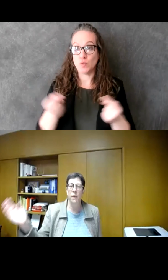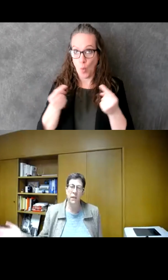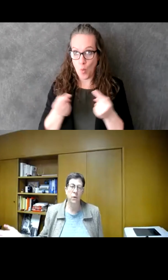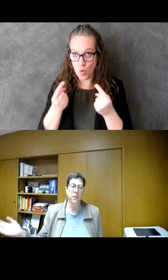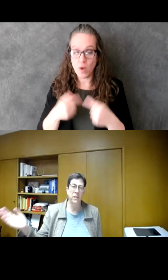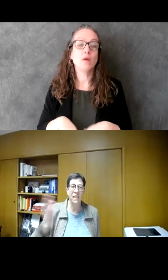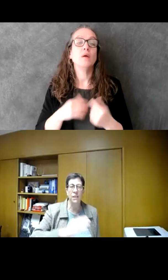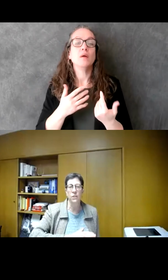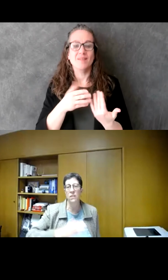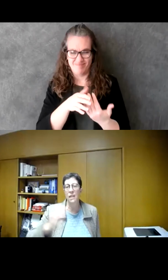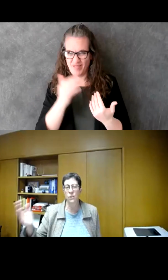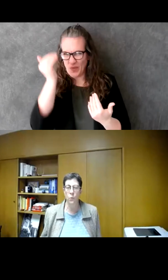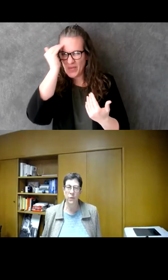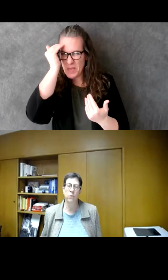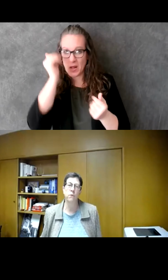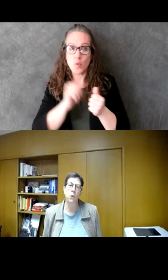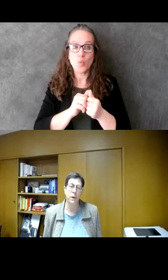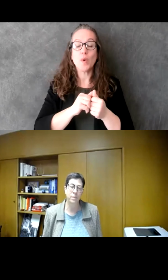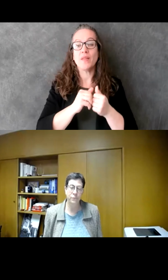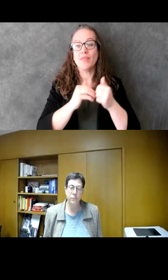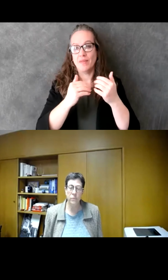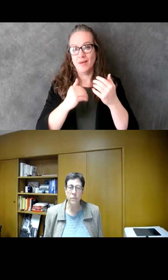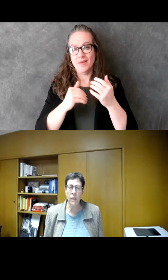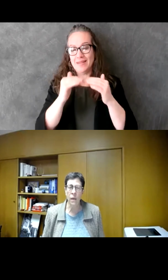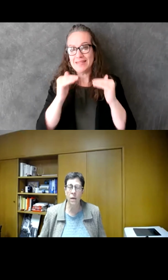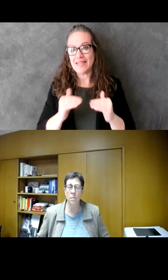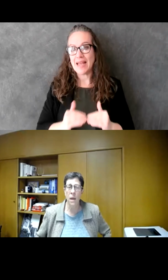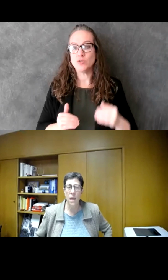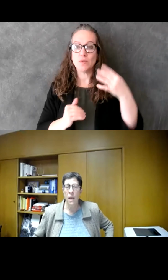all familiar with the stages 1 through 4.